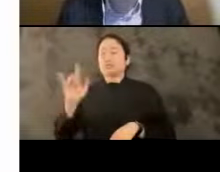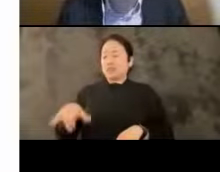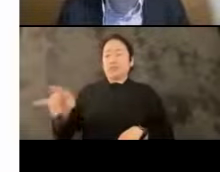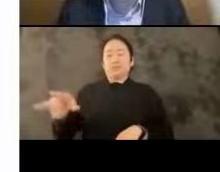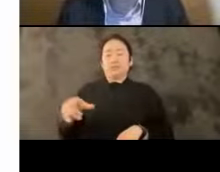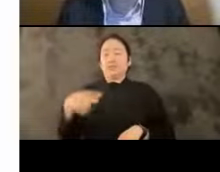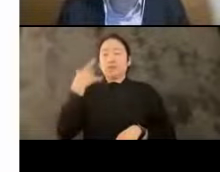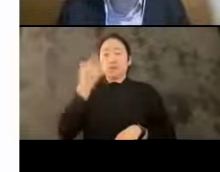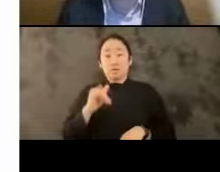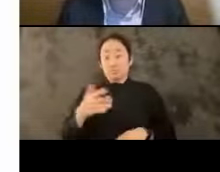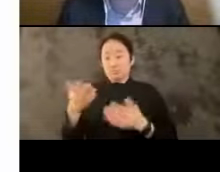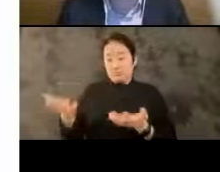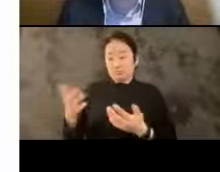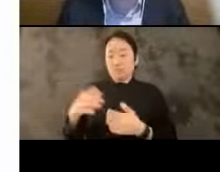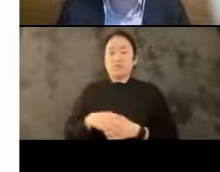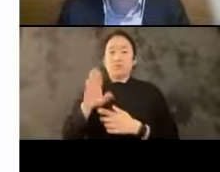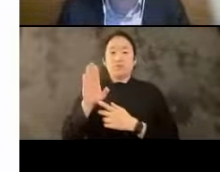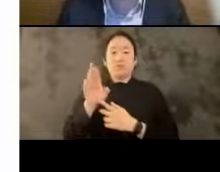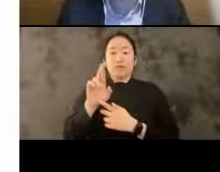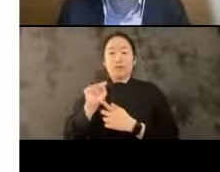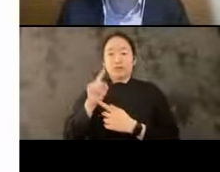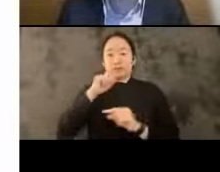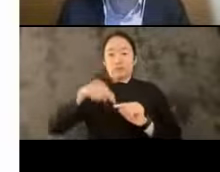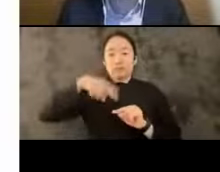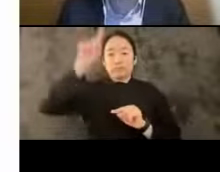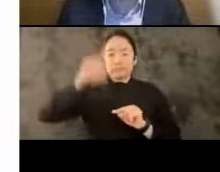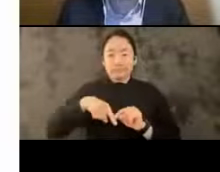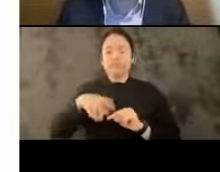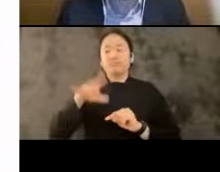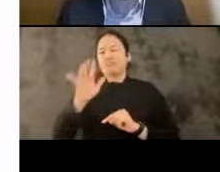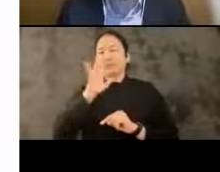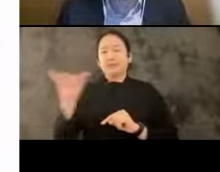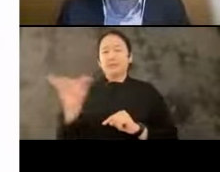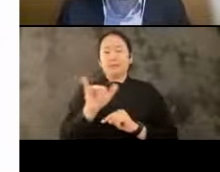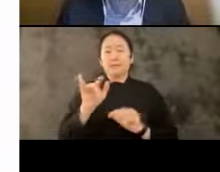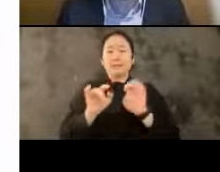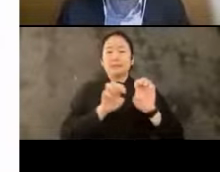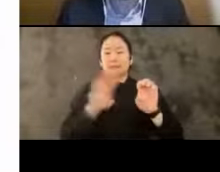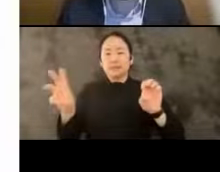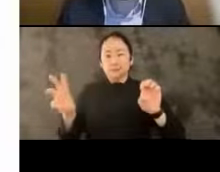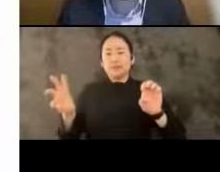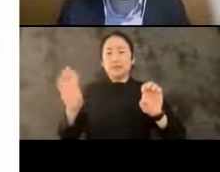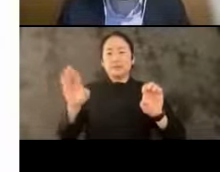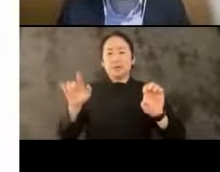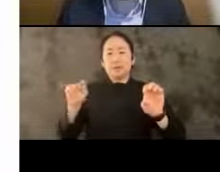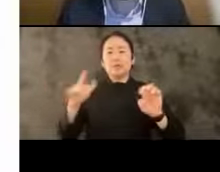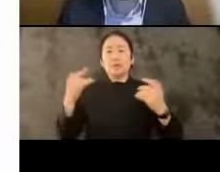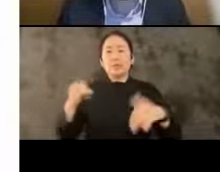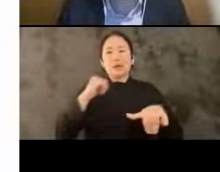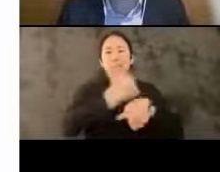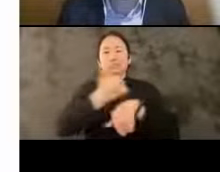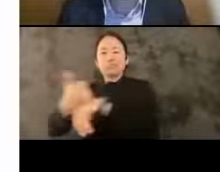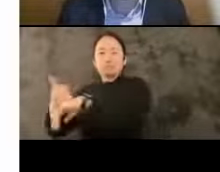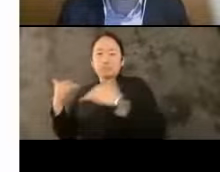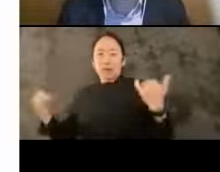at for BRT in this corridor would be the same that the East-West BRT is currently constructing for that